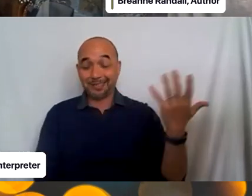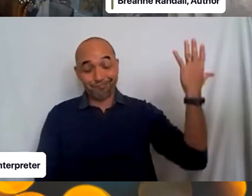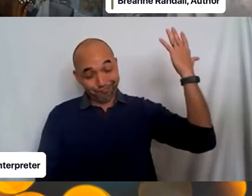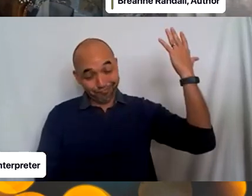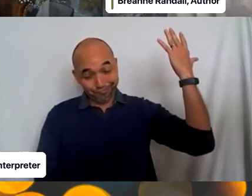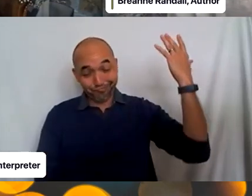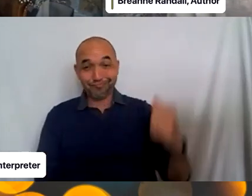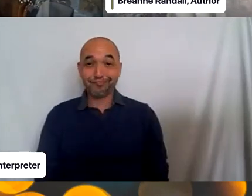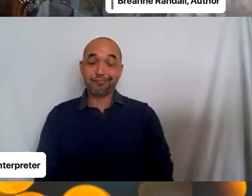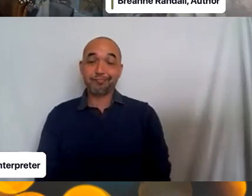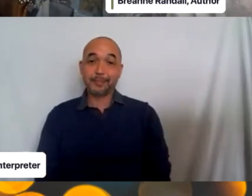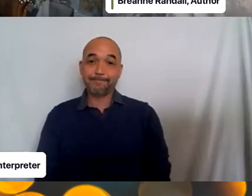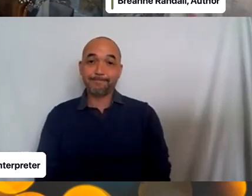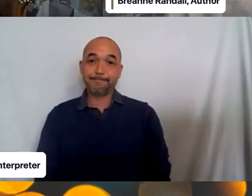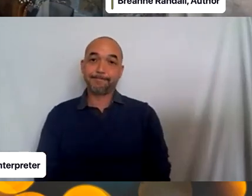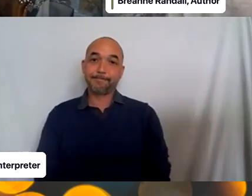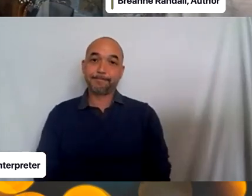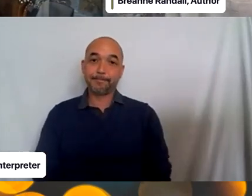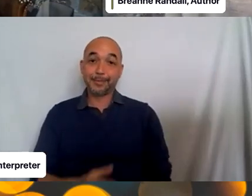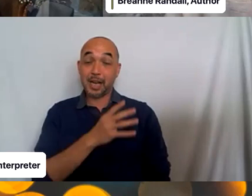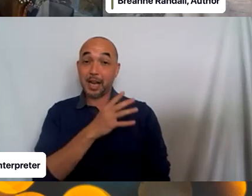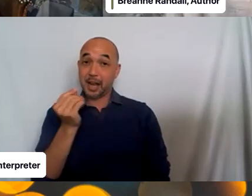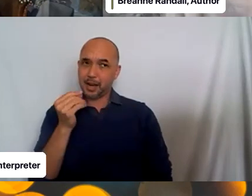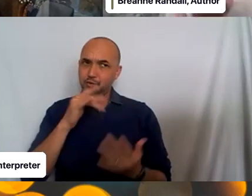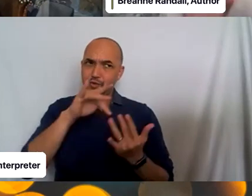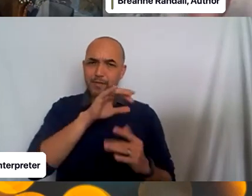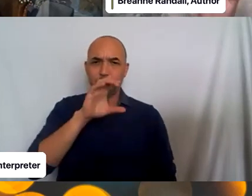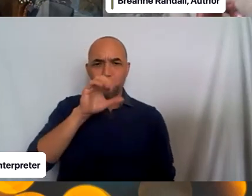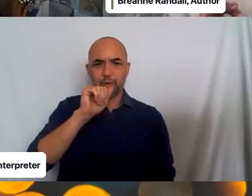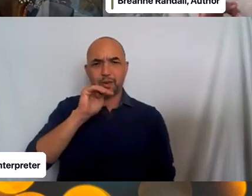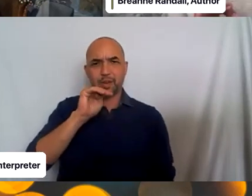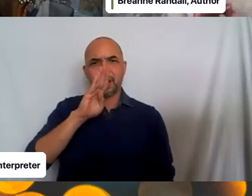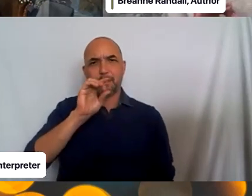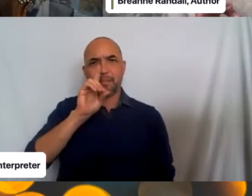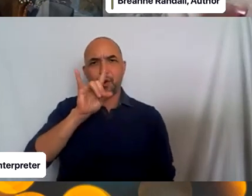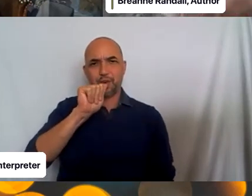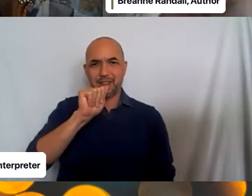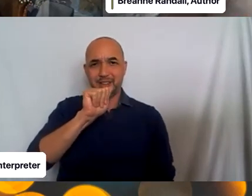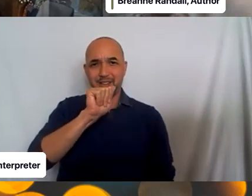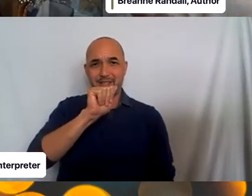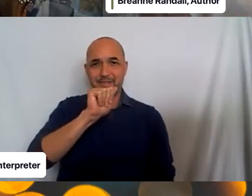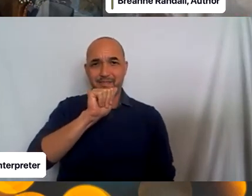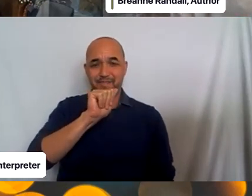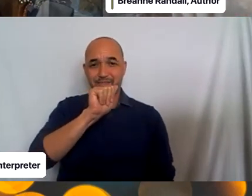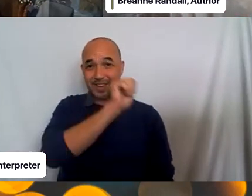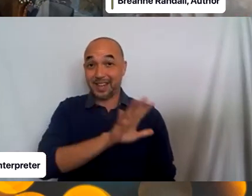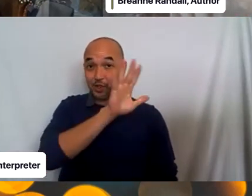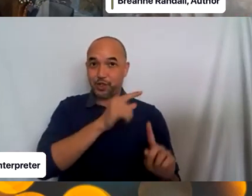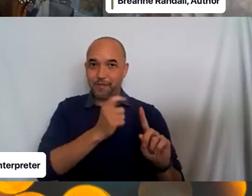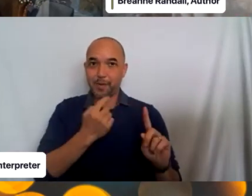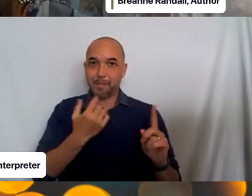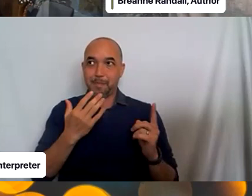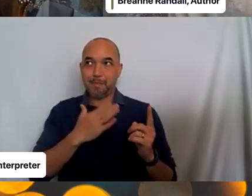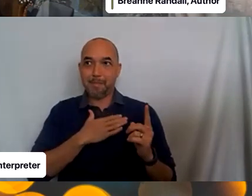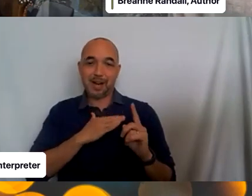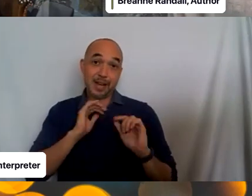I was in Cambodia randomly, and I got an email from my now agent, and she said, I would